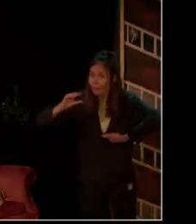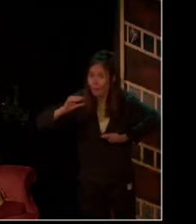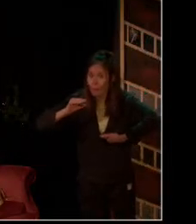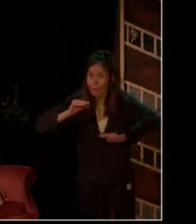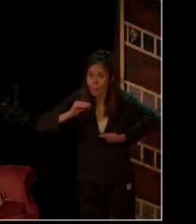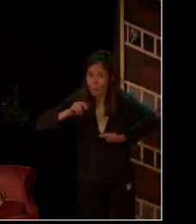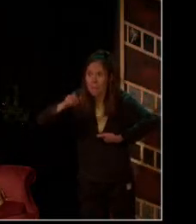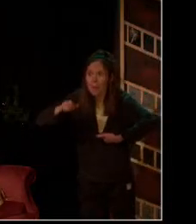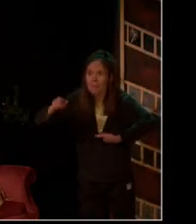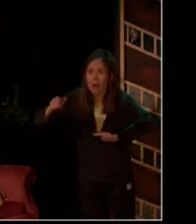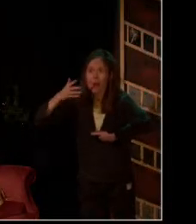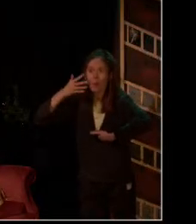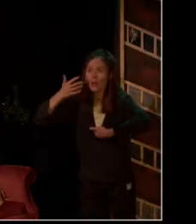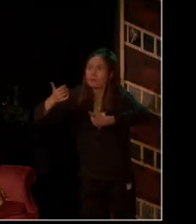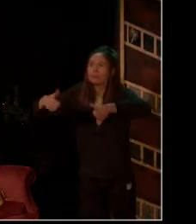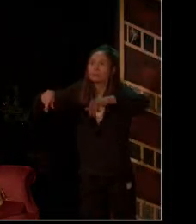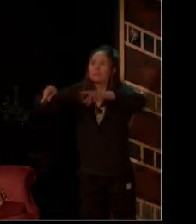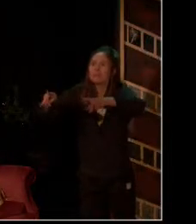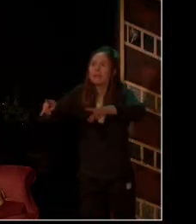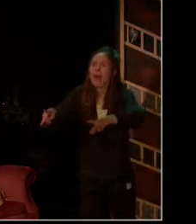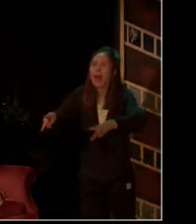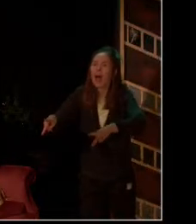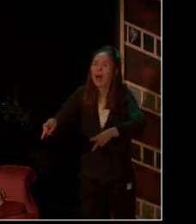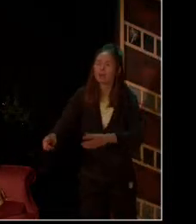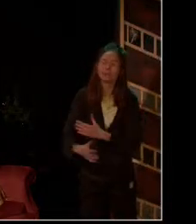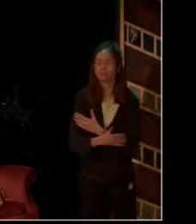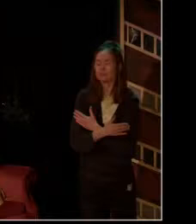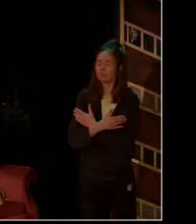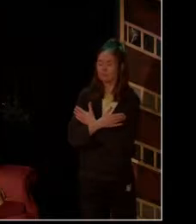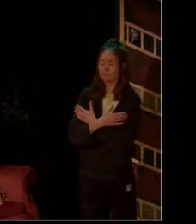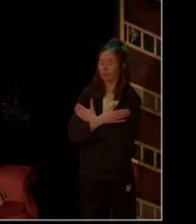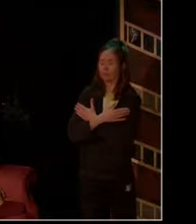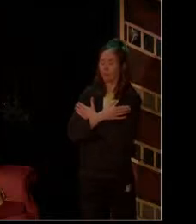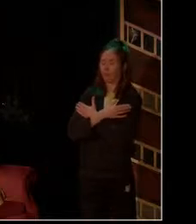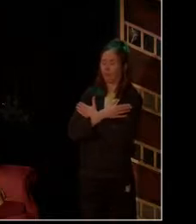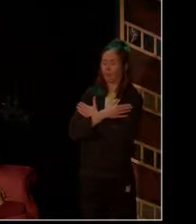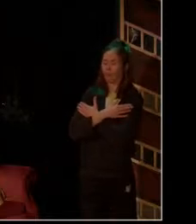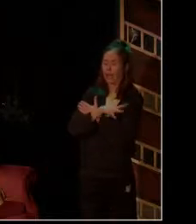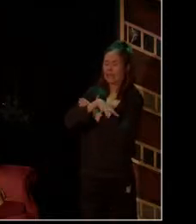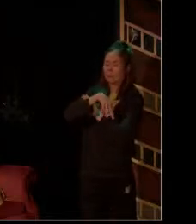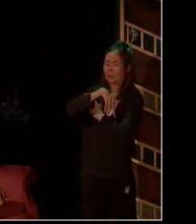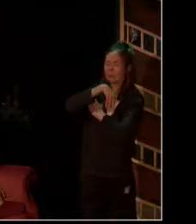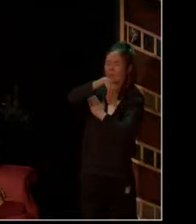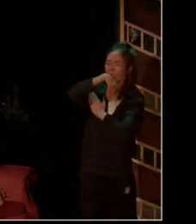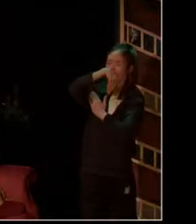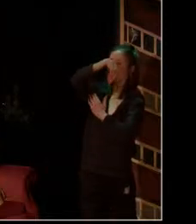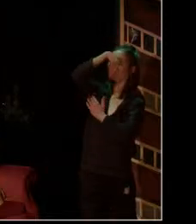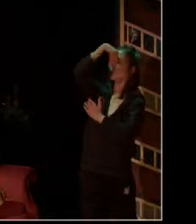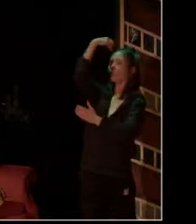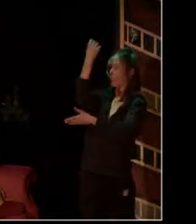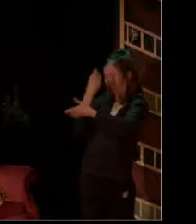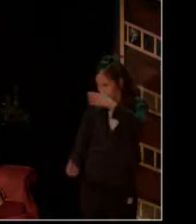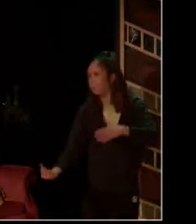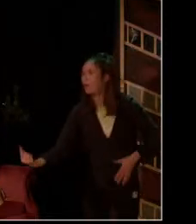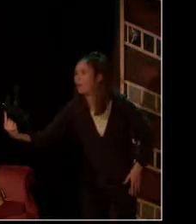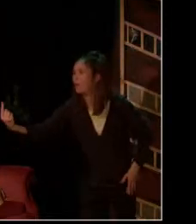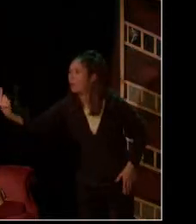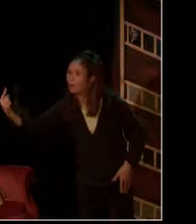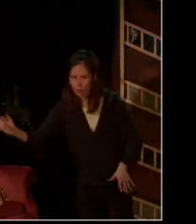night, and never was a dream so like a waking. Came to me this